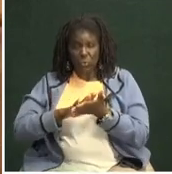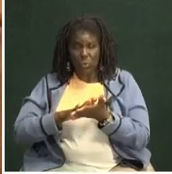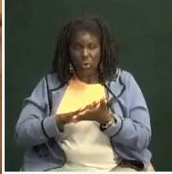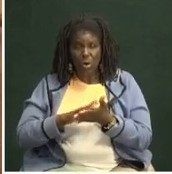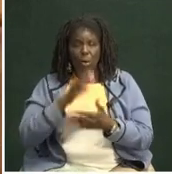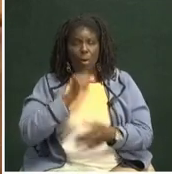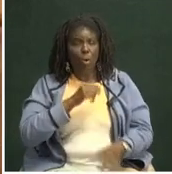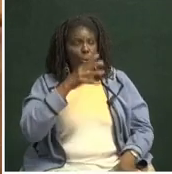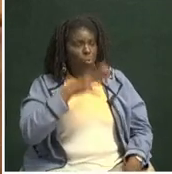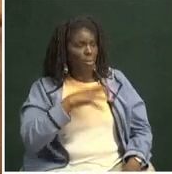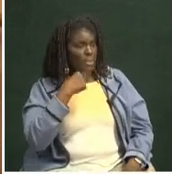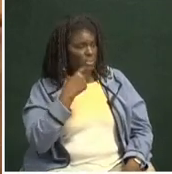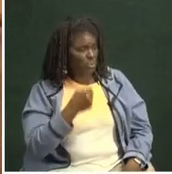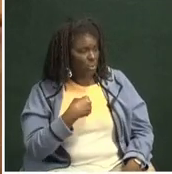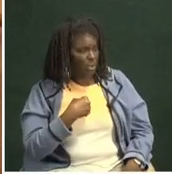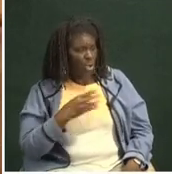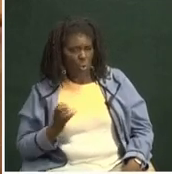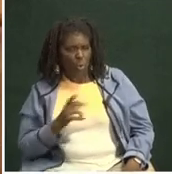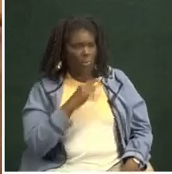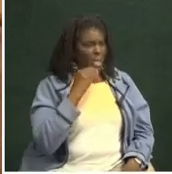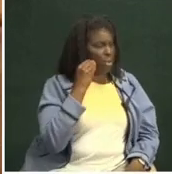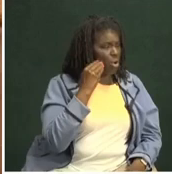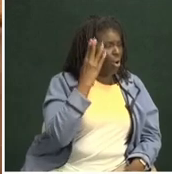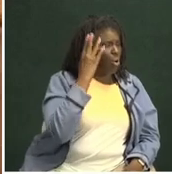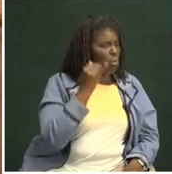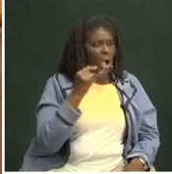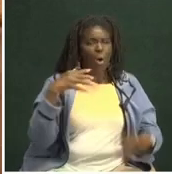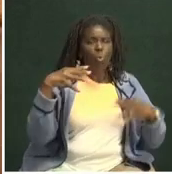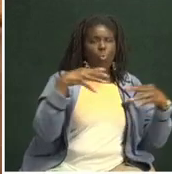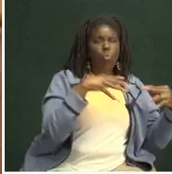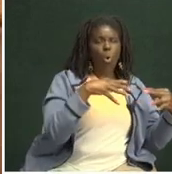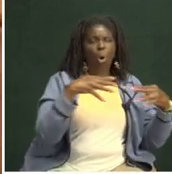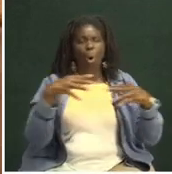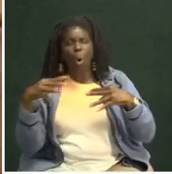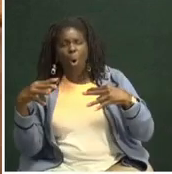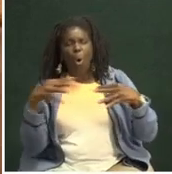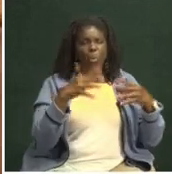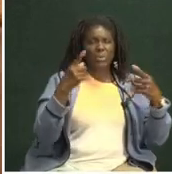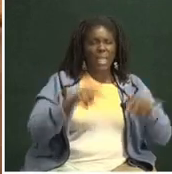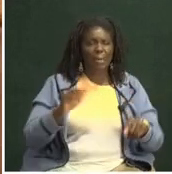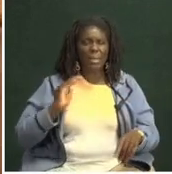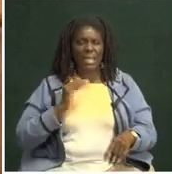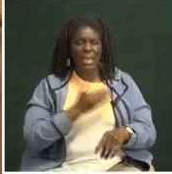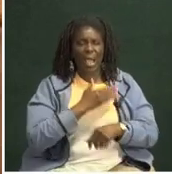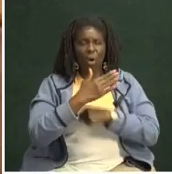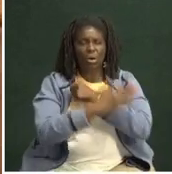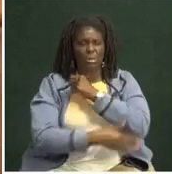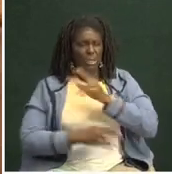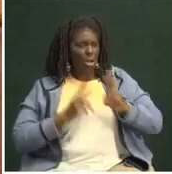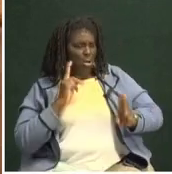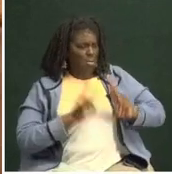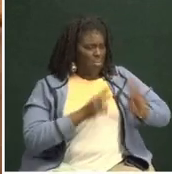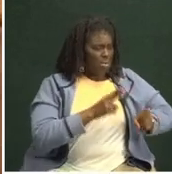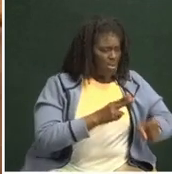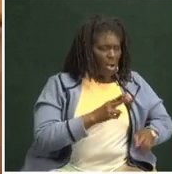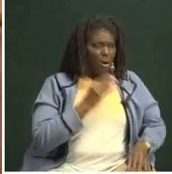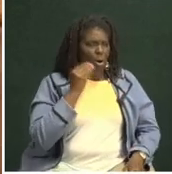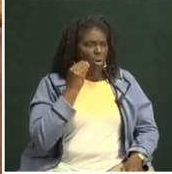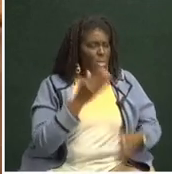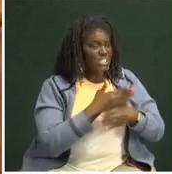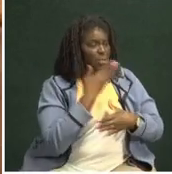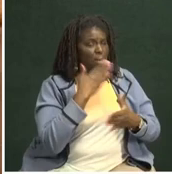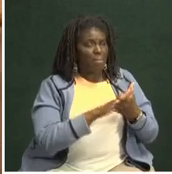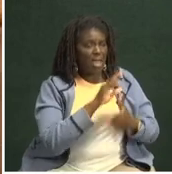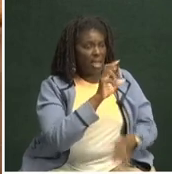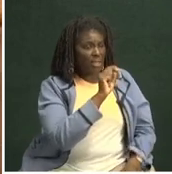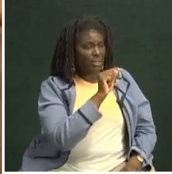woman told me to return home because war was upon us. I hurried back west and shared the bad news.